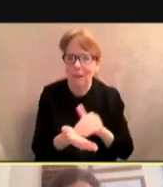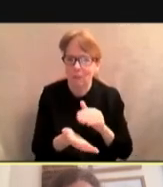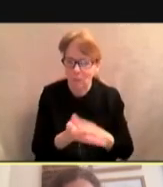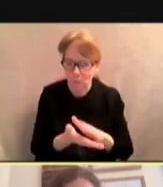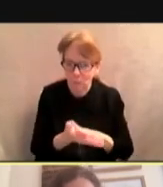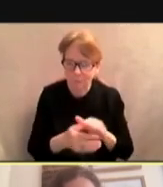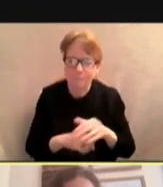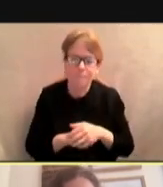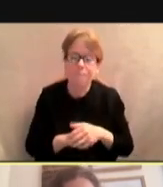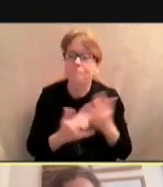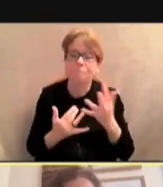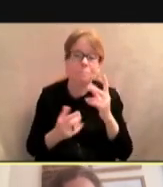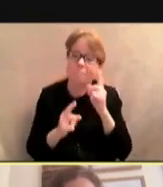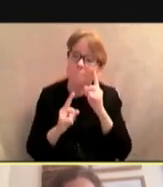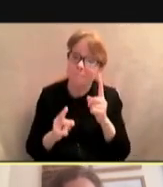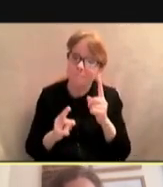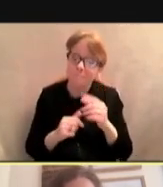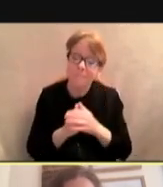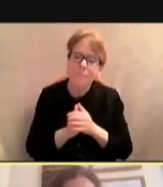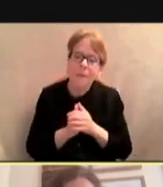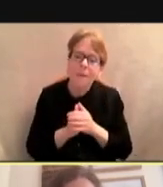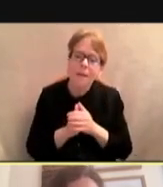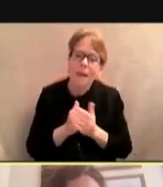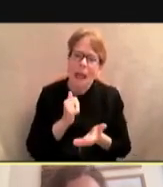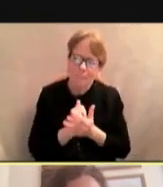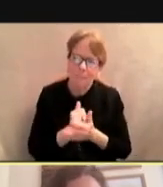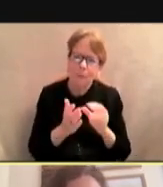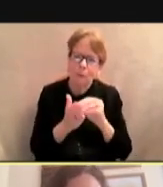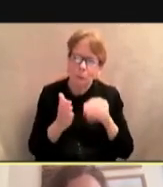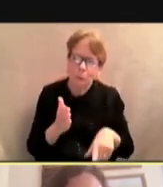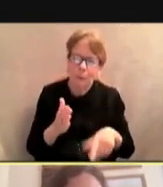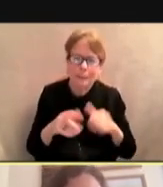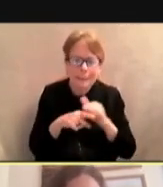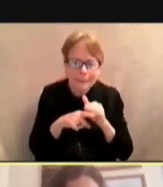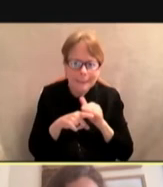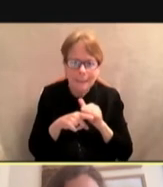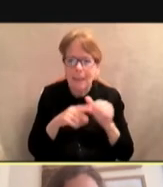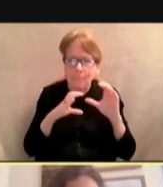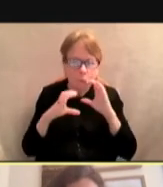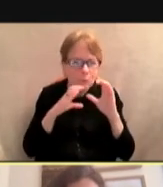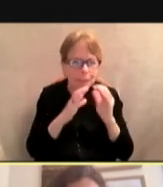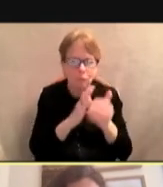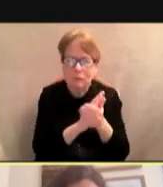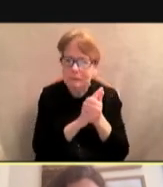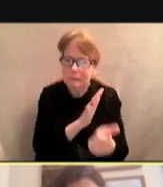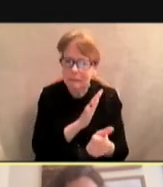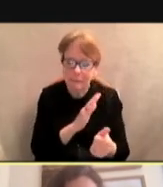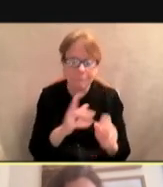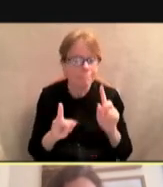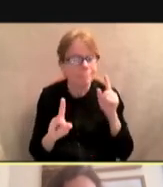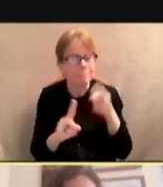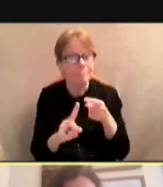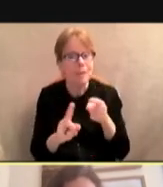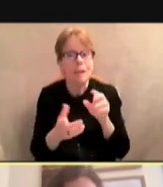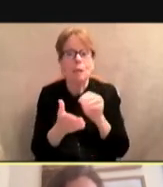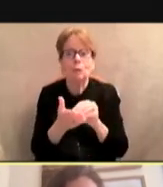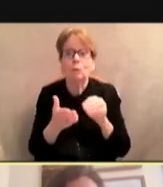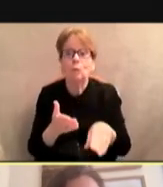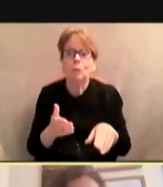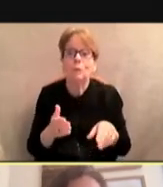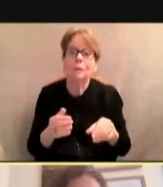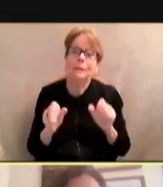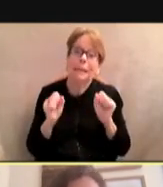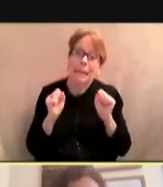this session is to work on communication skills, specifically making sure students have the ability